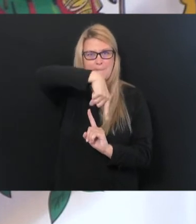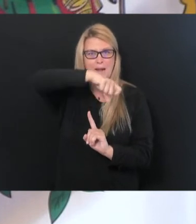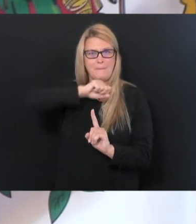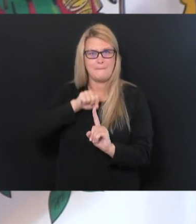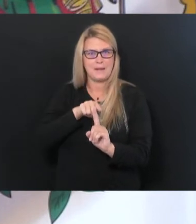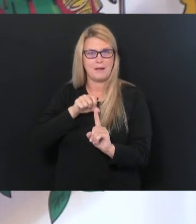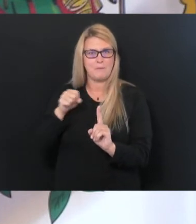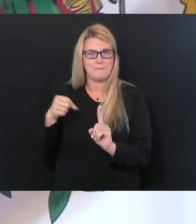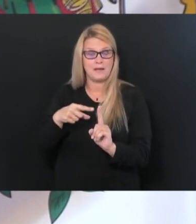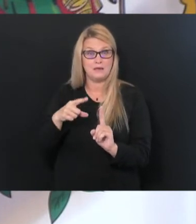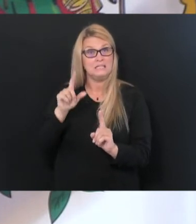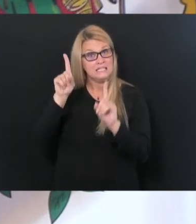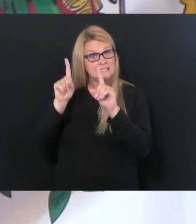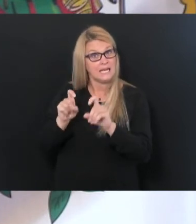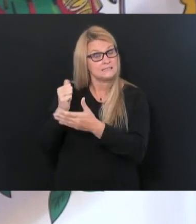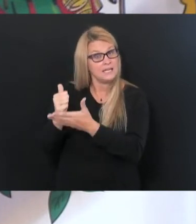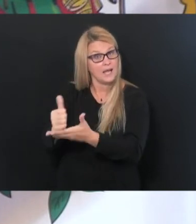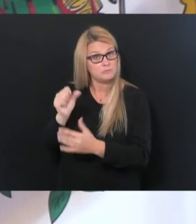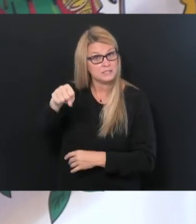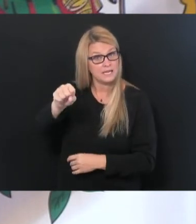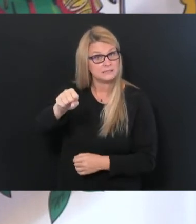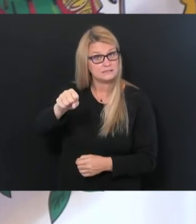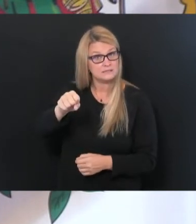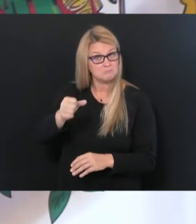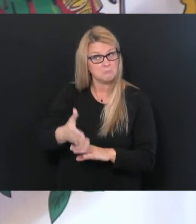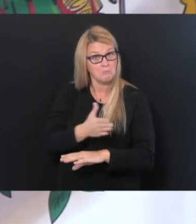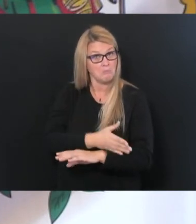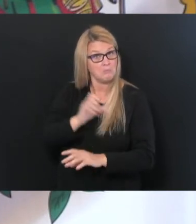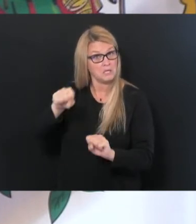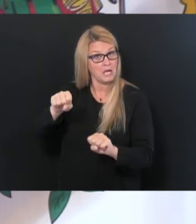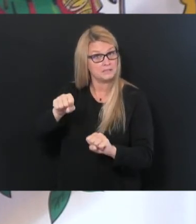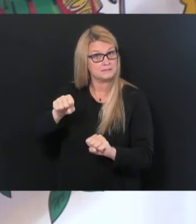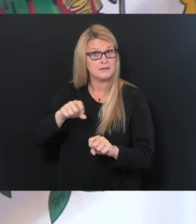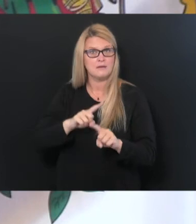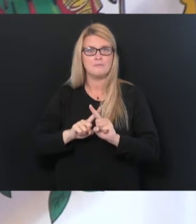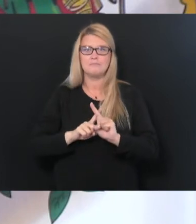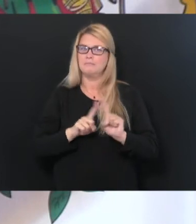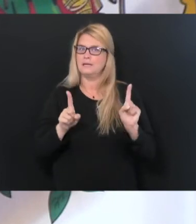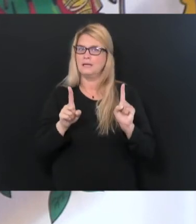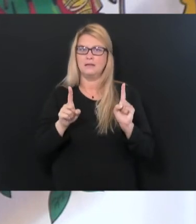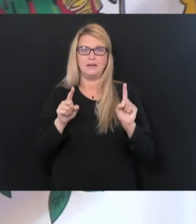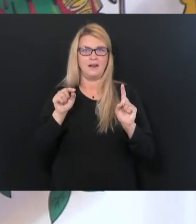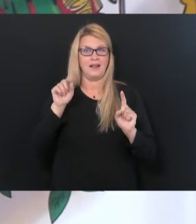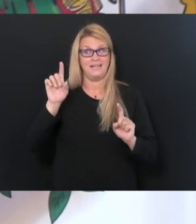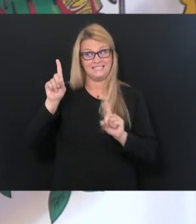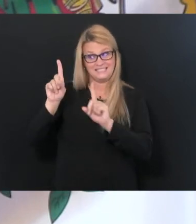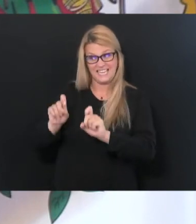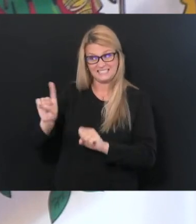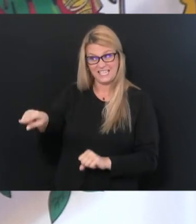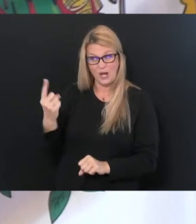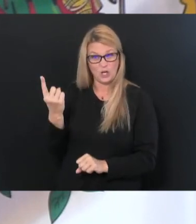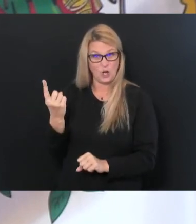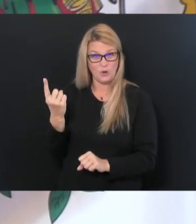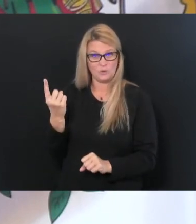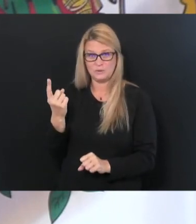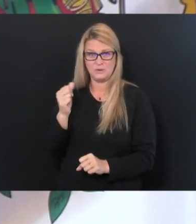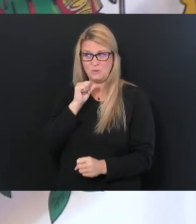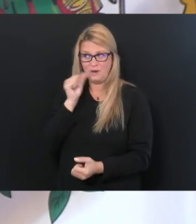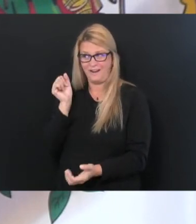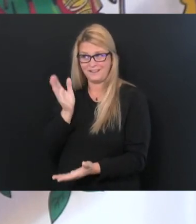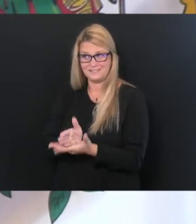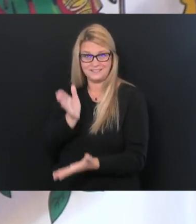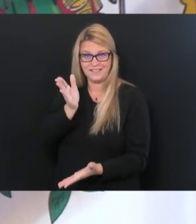helping, and it's helping tremendously. But absolutely, this alone is not going to solve